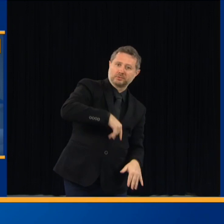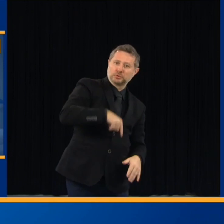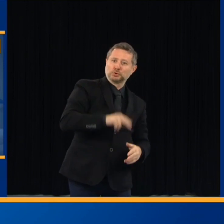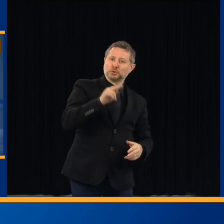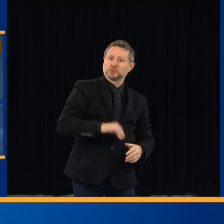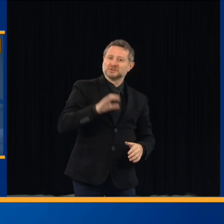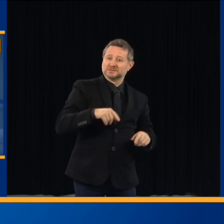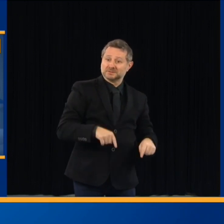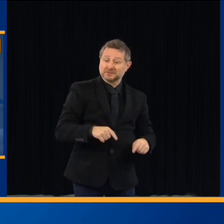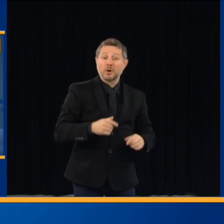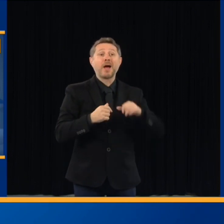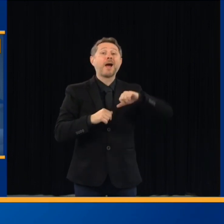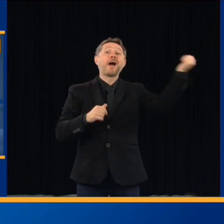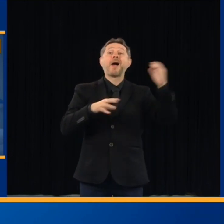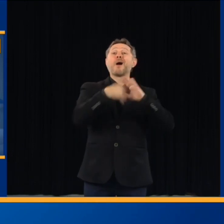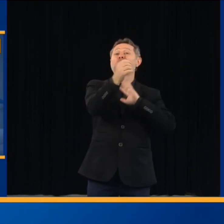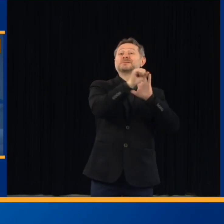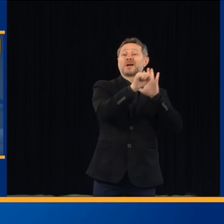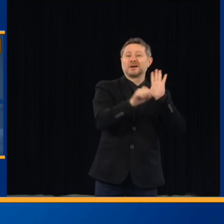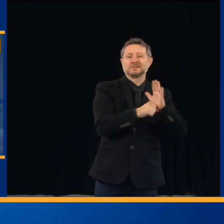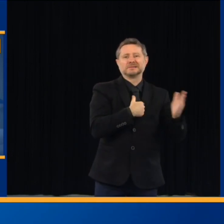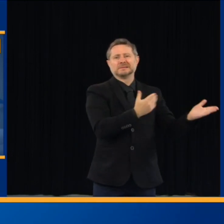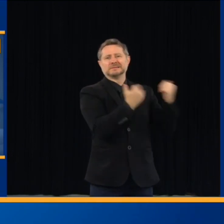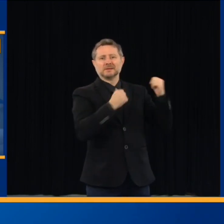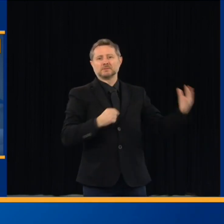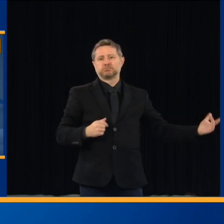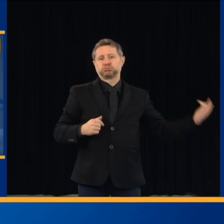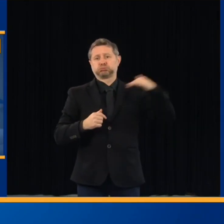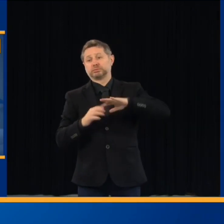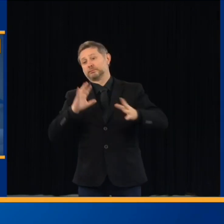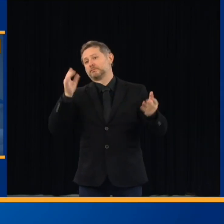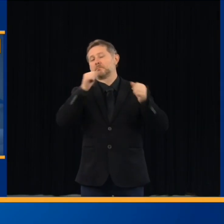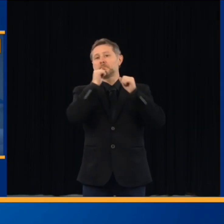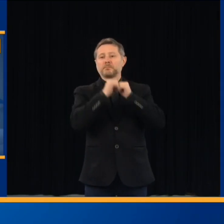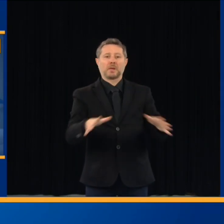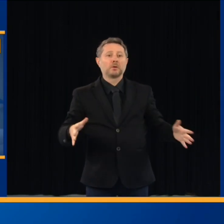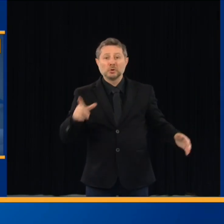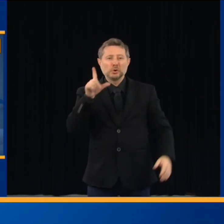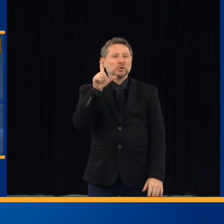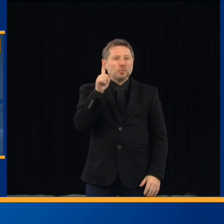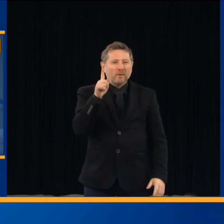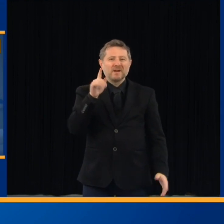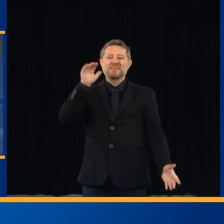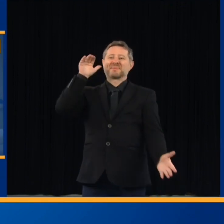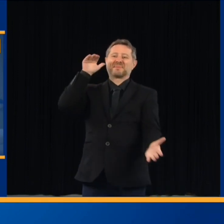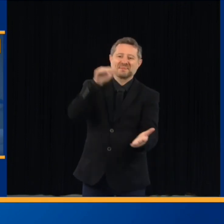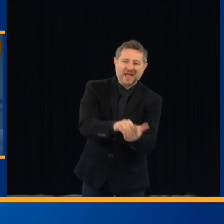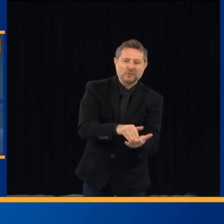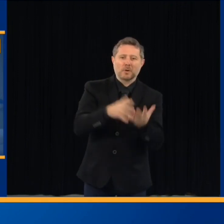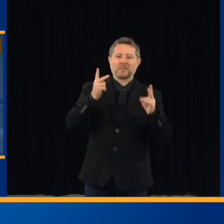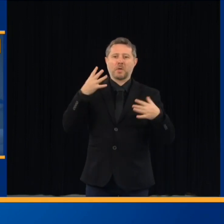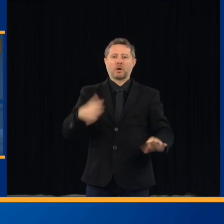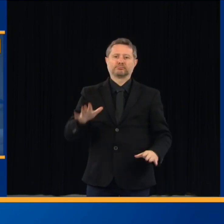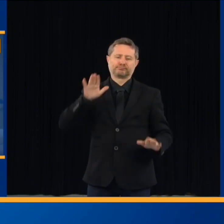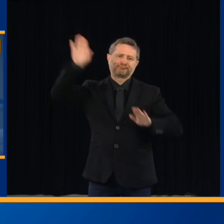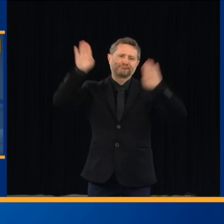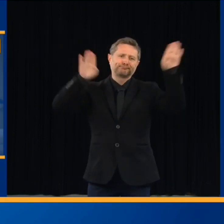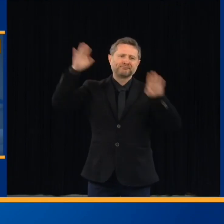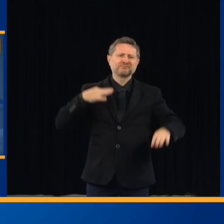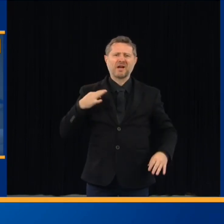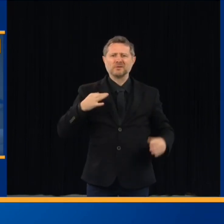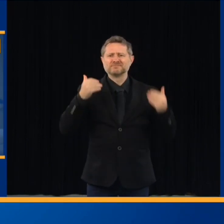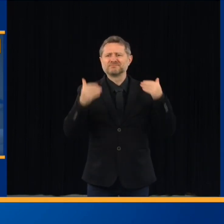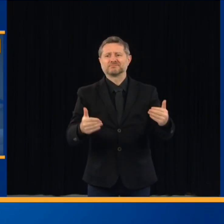America. 21,000 people have volunteered from out of state to come into New York State. I thank